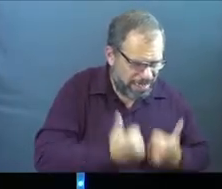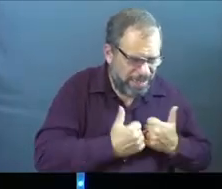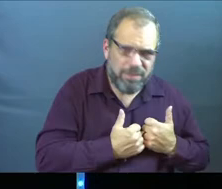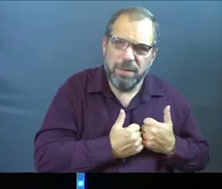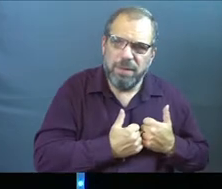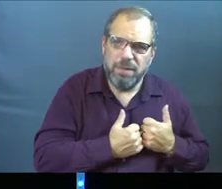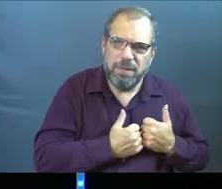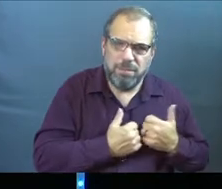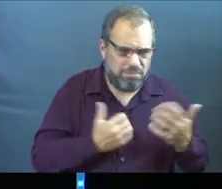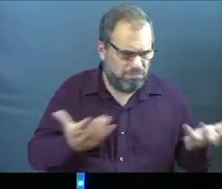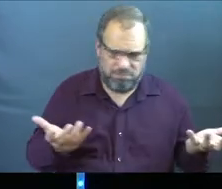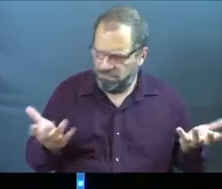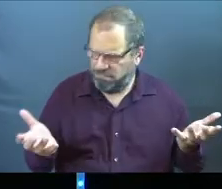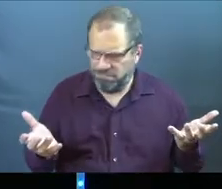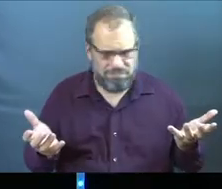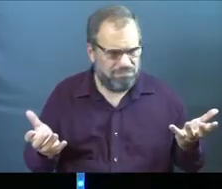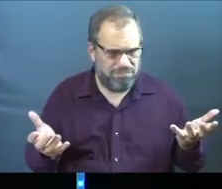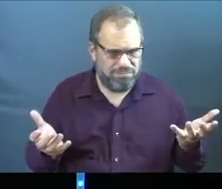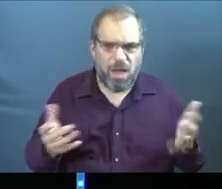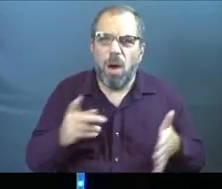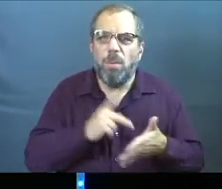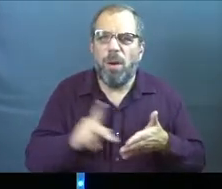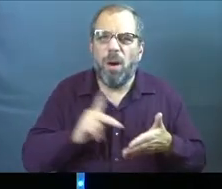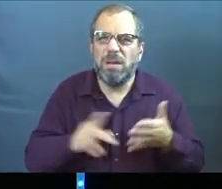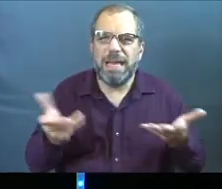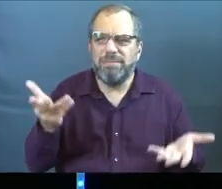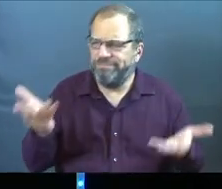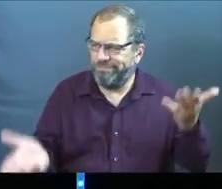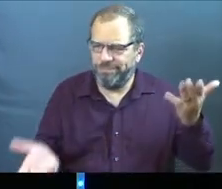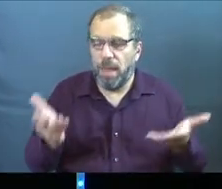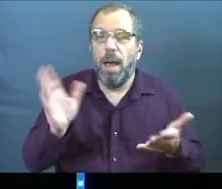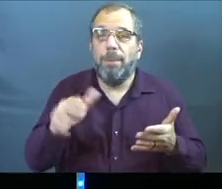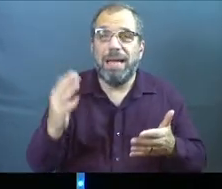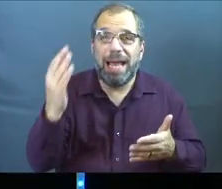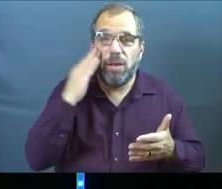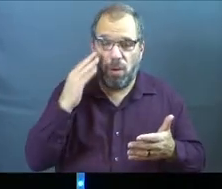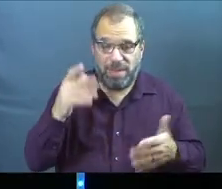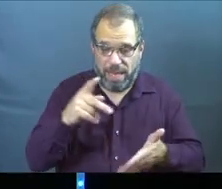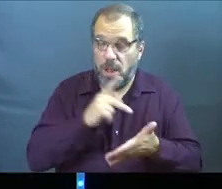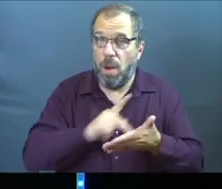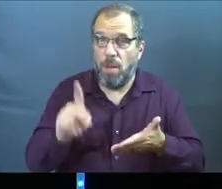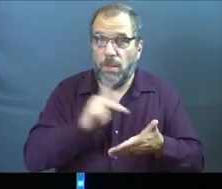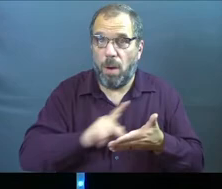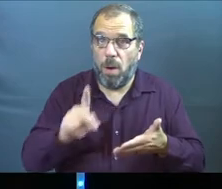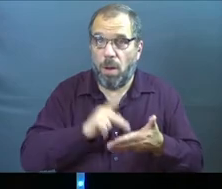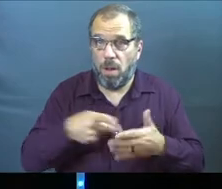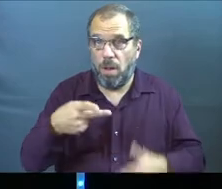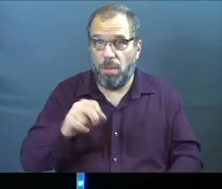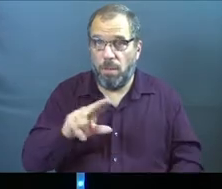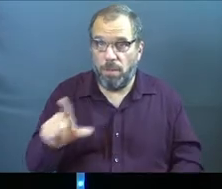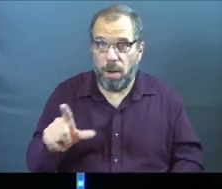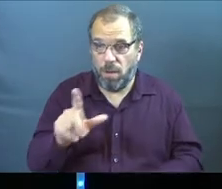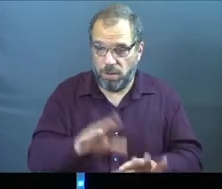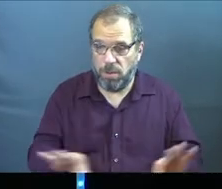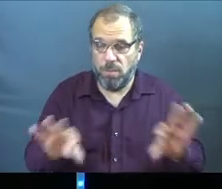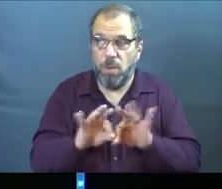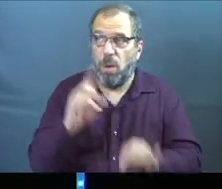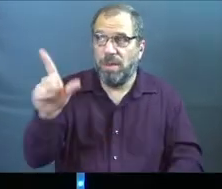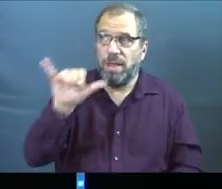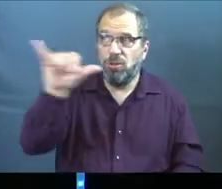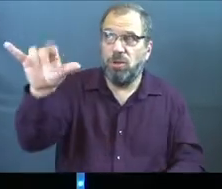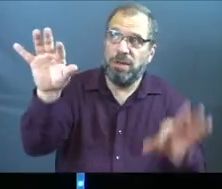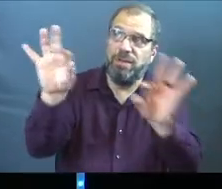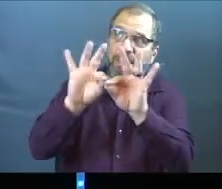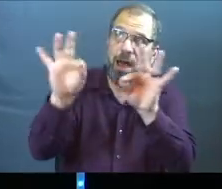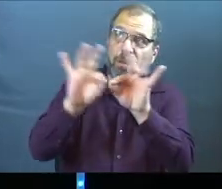Like, Paul, you're being boastful. I don't know. But what I do know is Paul's reminding us of something super important. Eternity is so